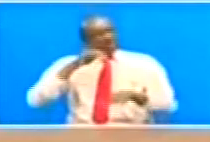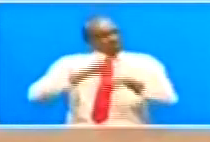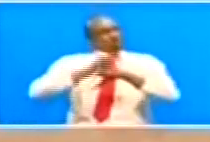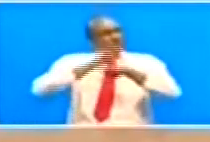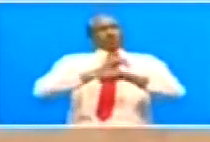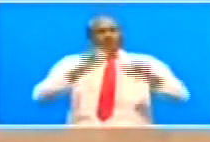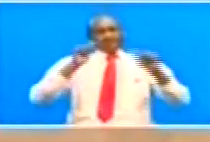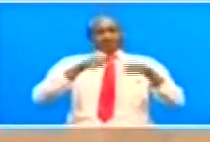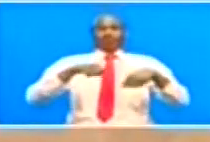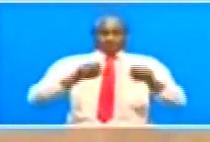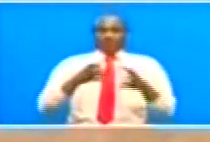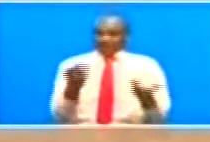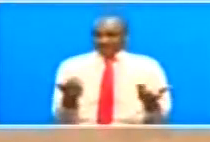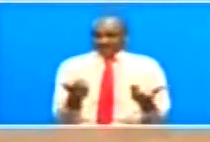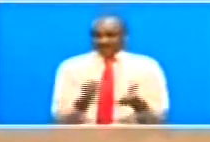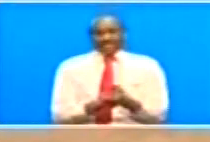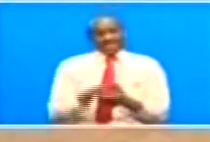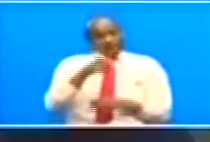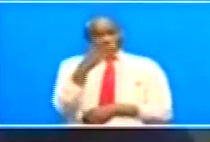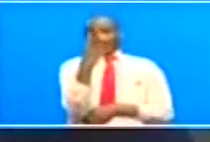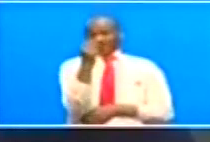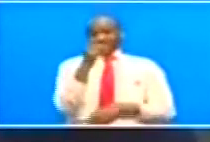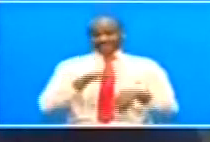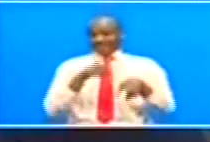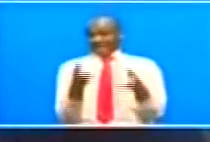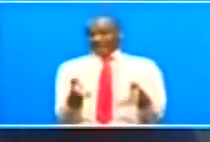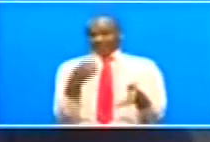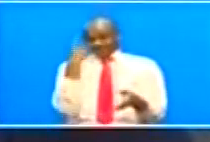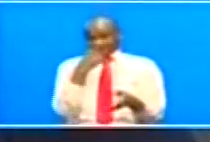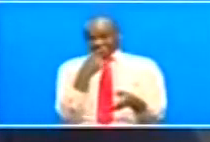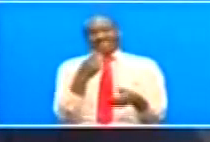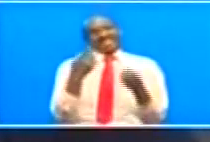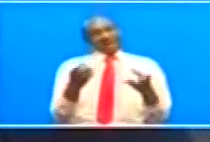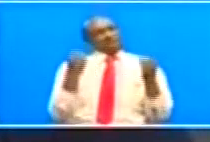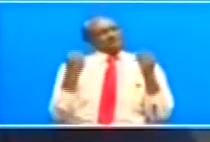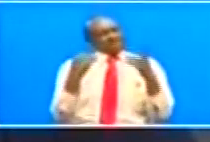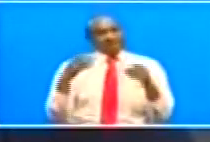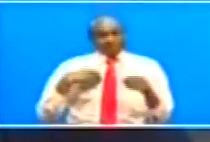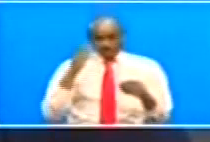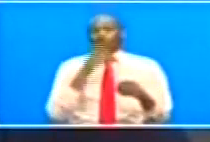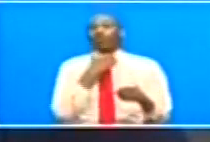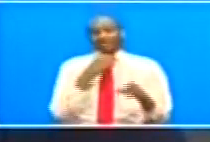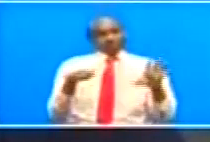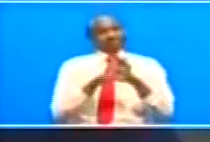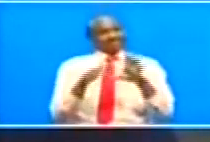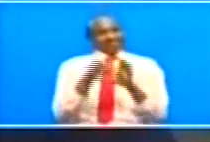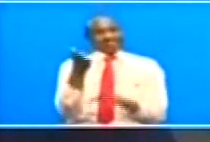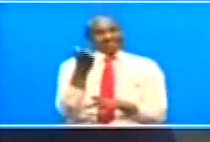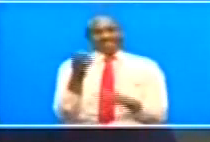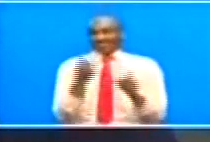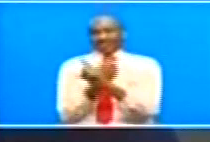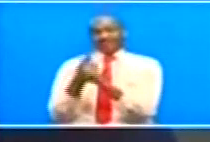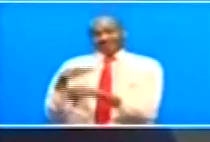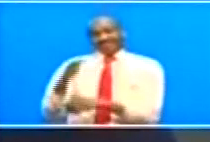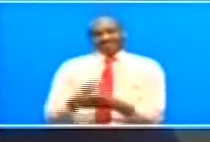The event that enters its 45th edition this year has already attracted tens of participants. And it finished the 6th